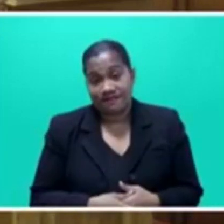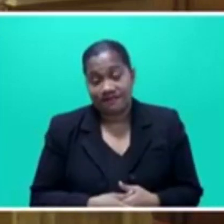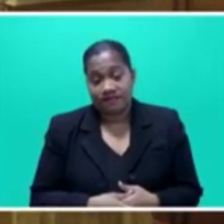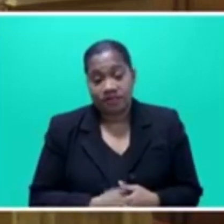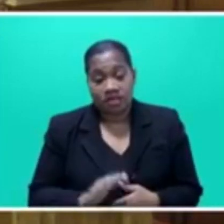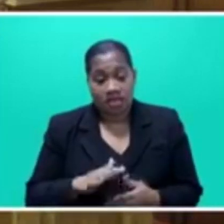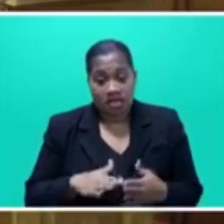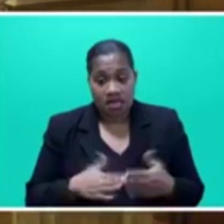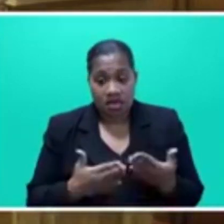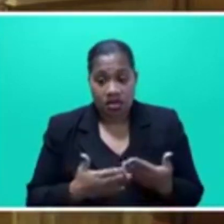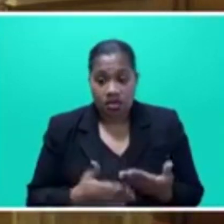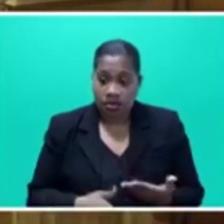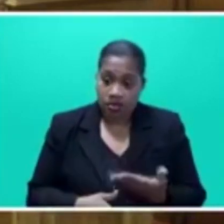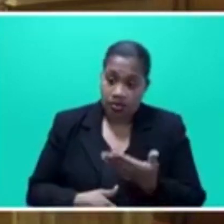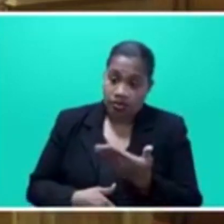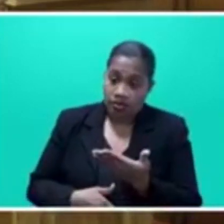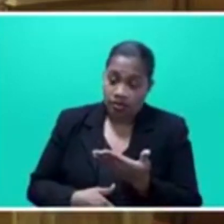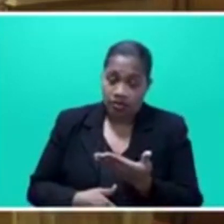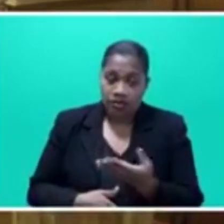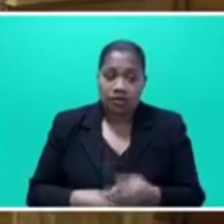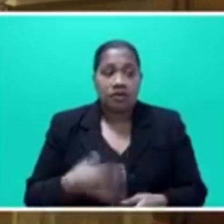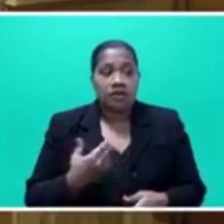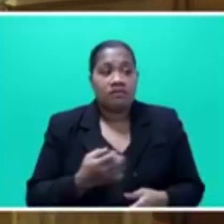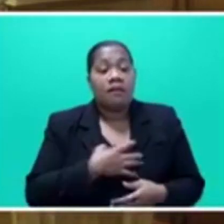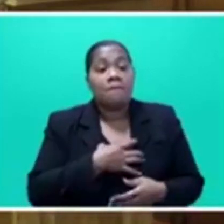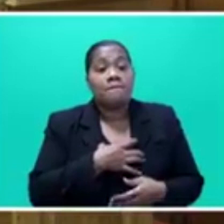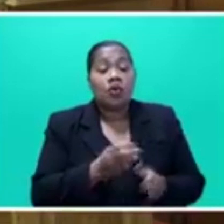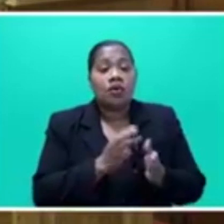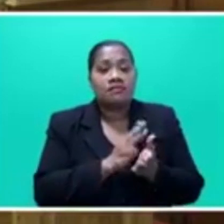of the House has got more minutes